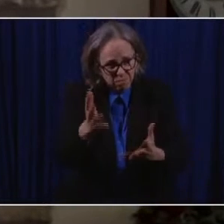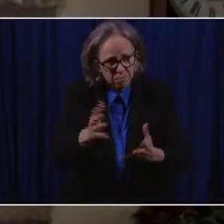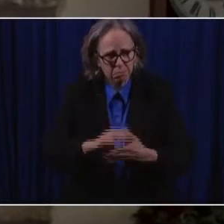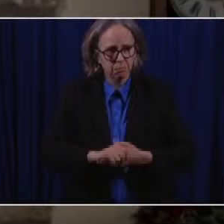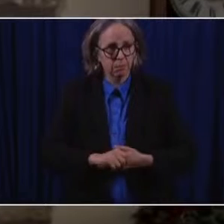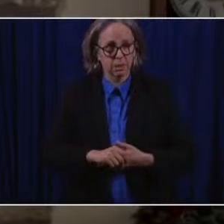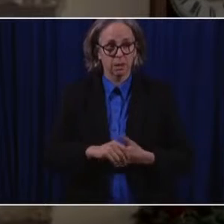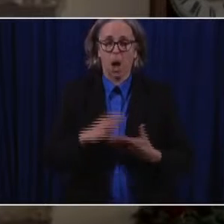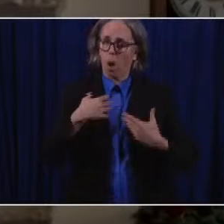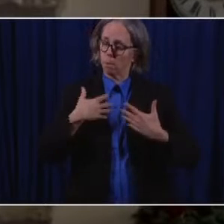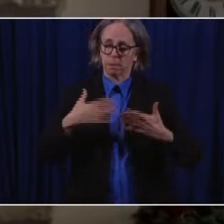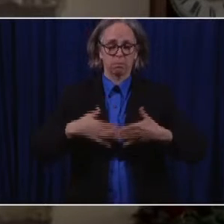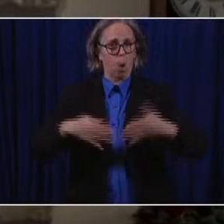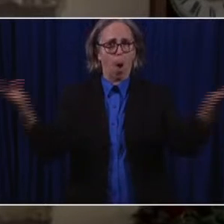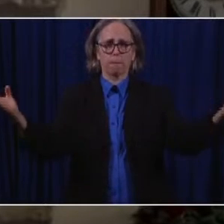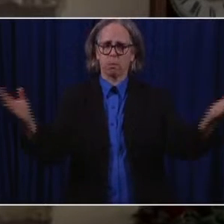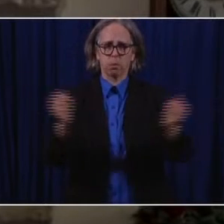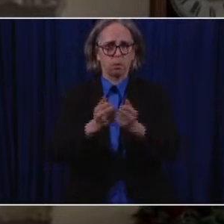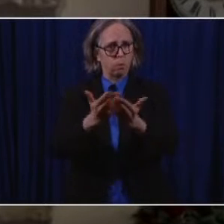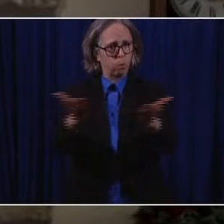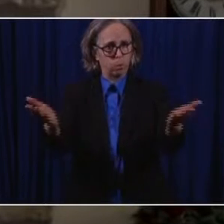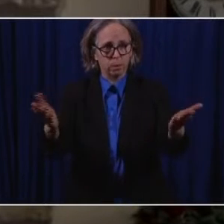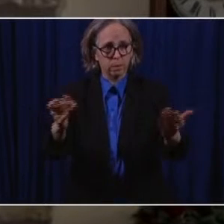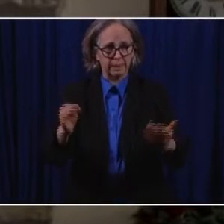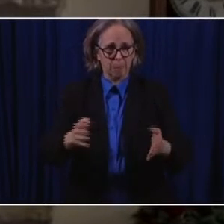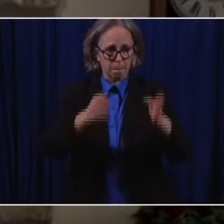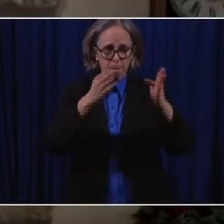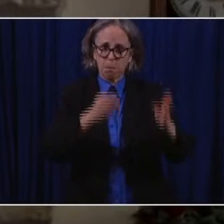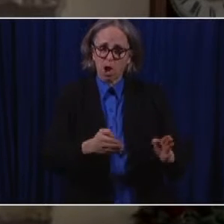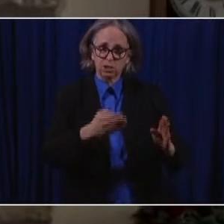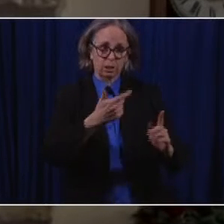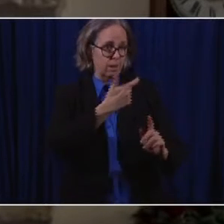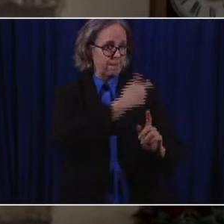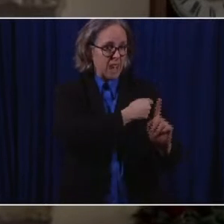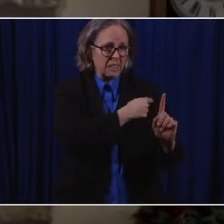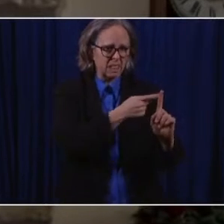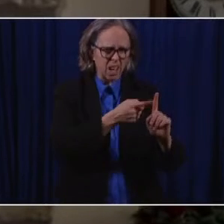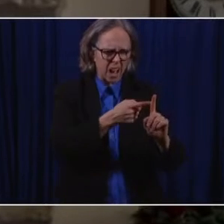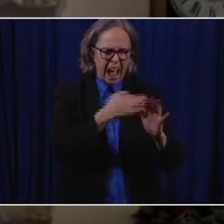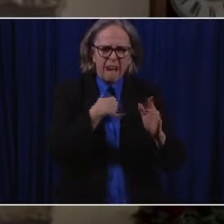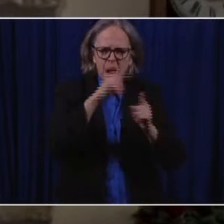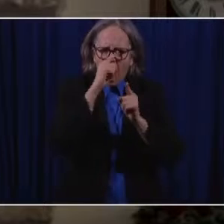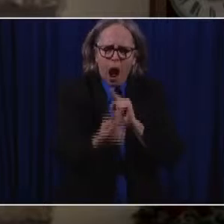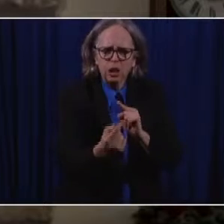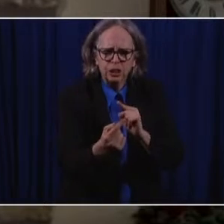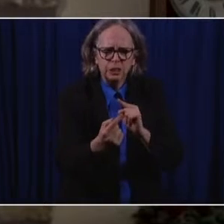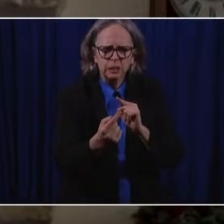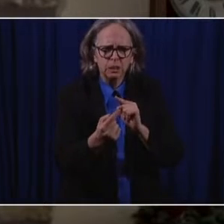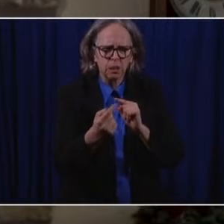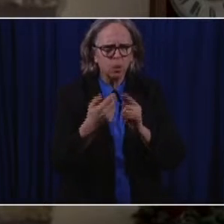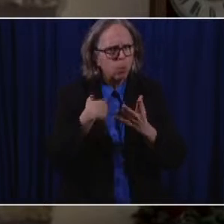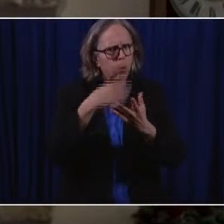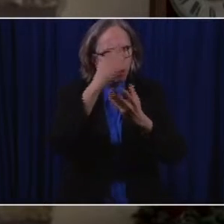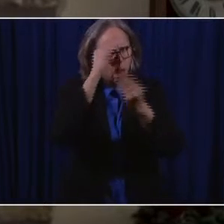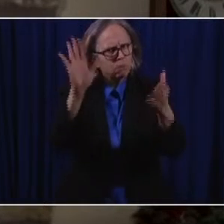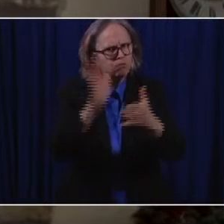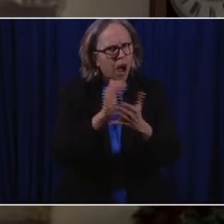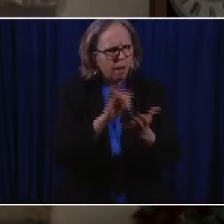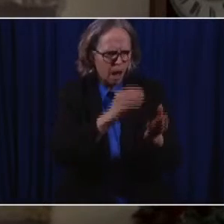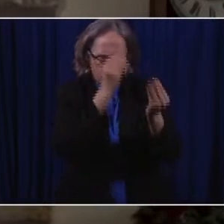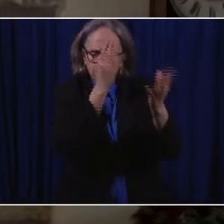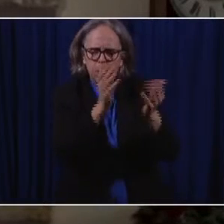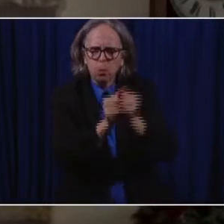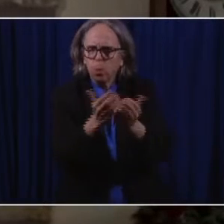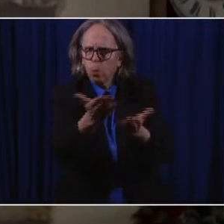reaction, that certainly is going to get reported. And my guess is it'll be reported in the local